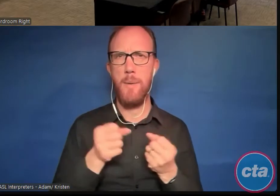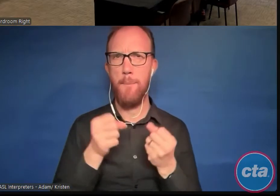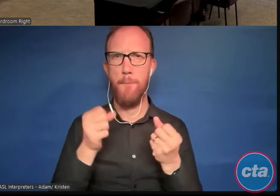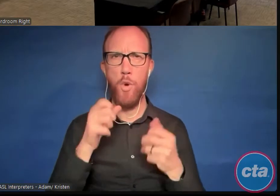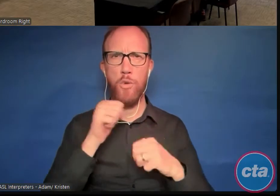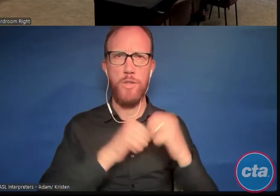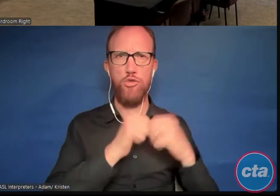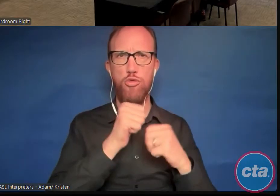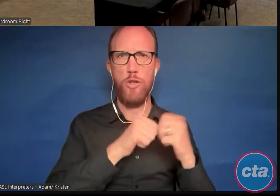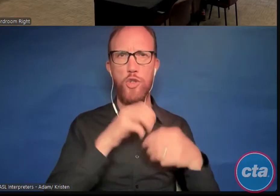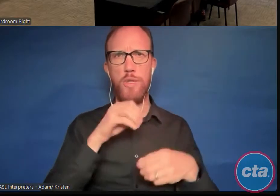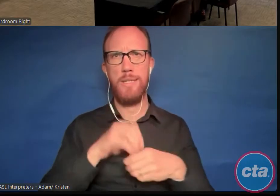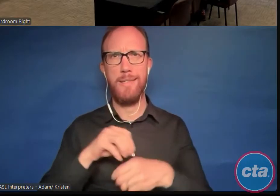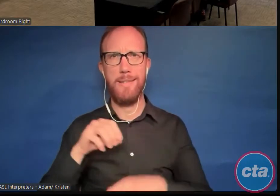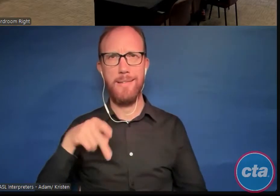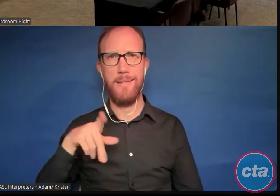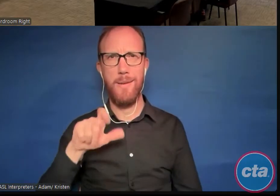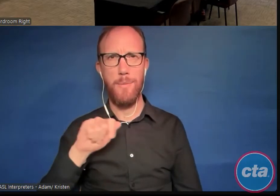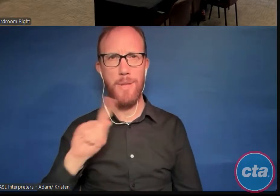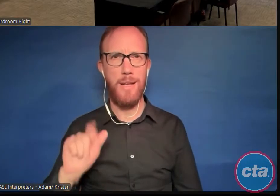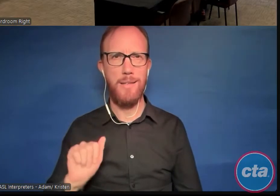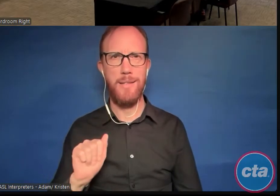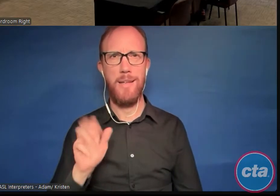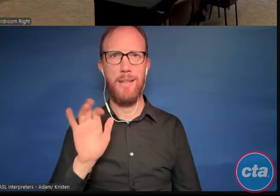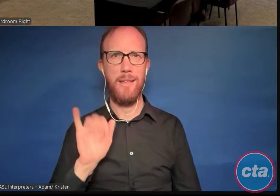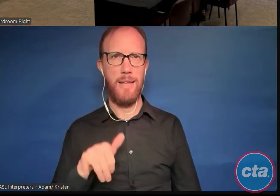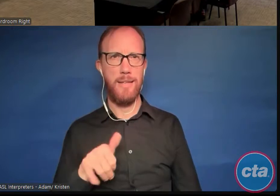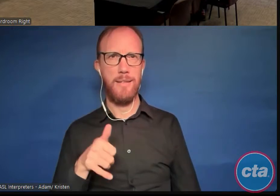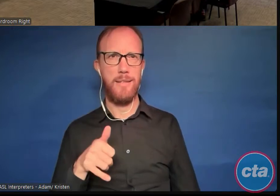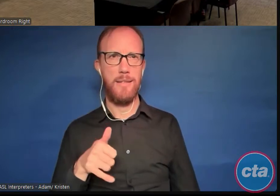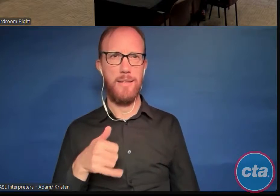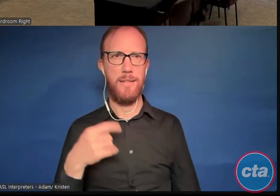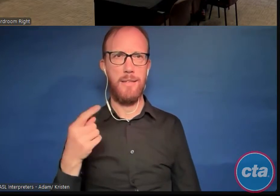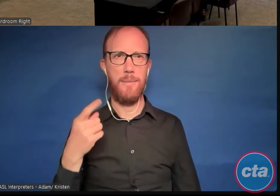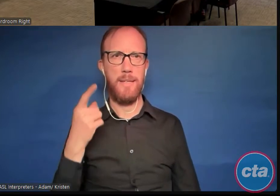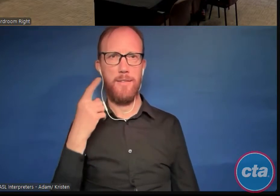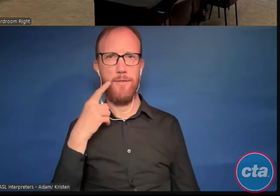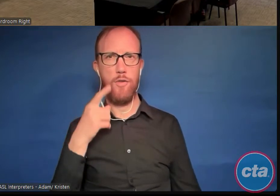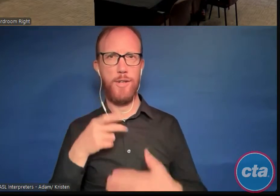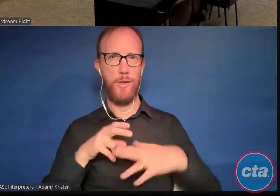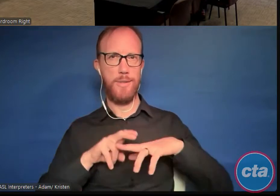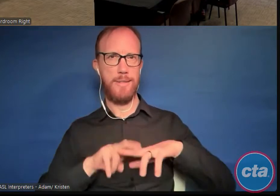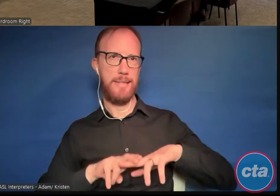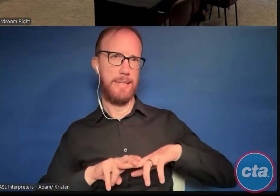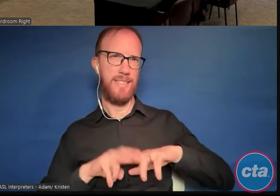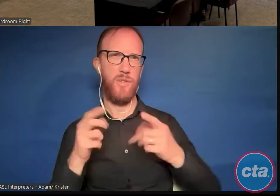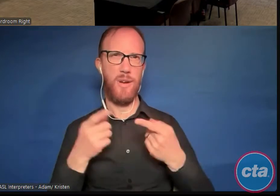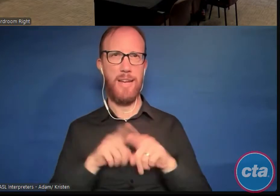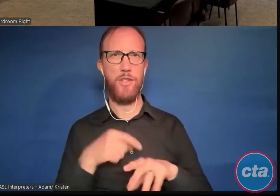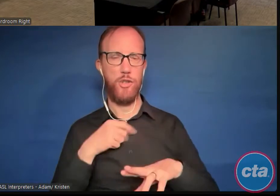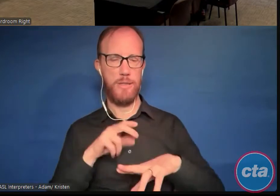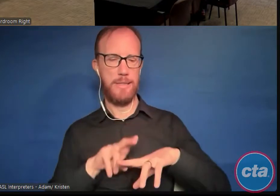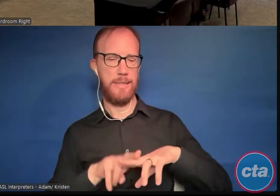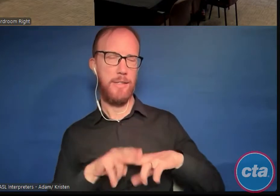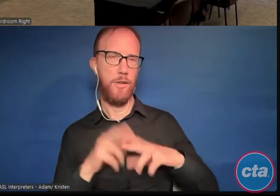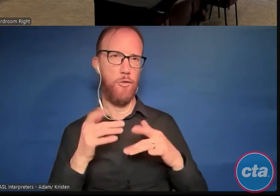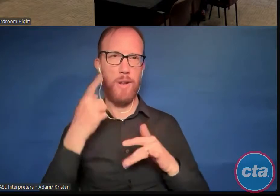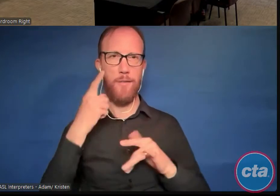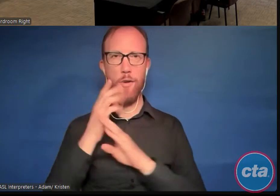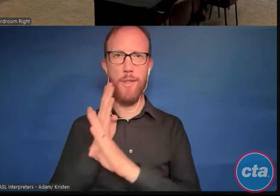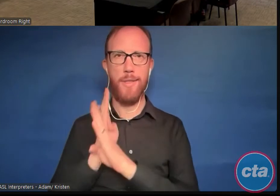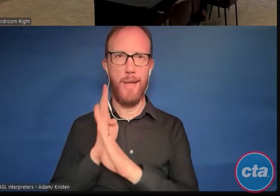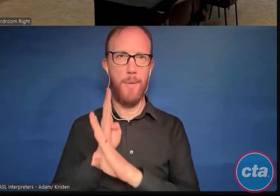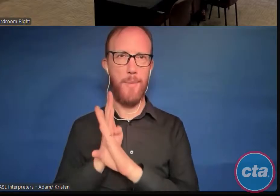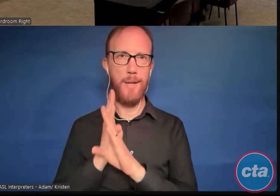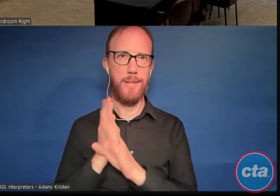in the plaza there that is meant to be an active sitting piece in the plaza. So that as you're sitting and waiting for the bus, or you're just sitting, there's